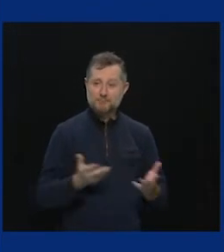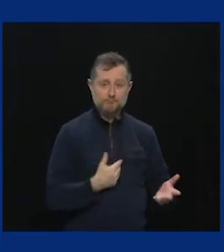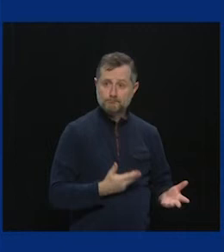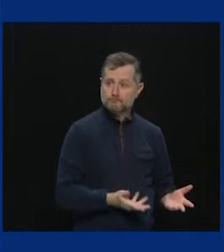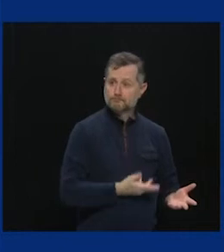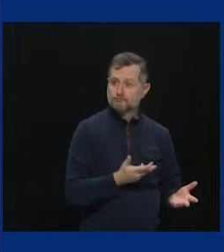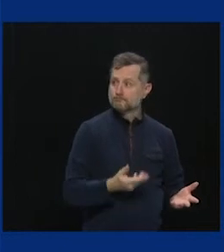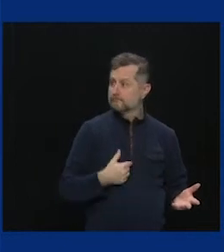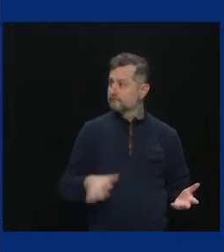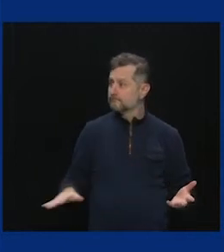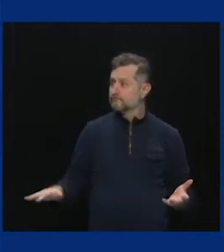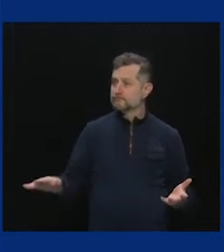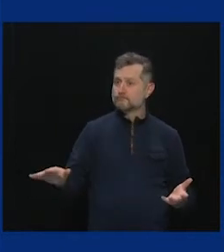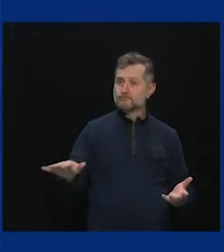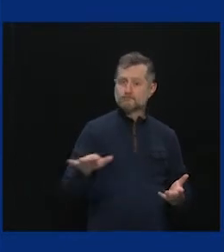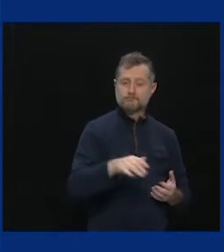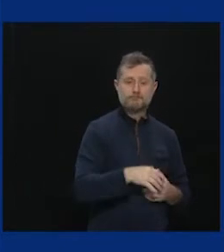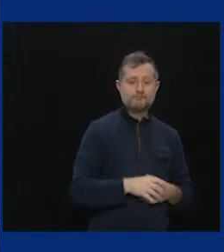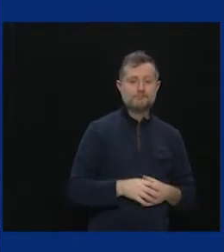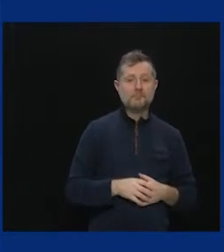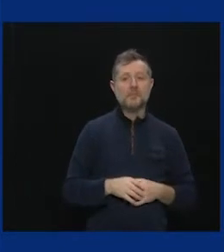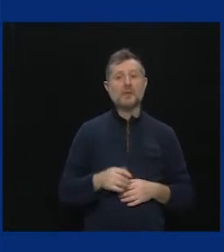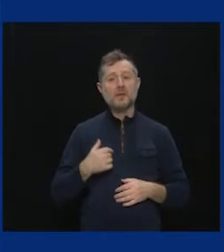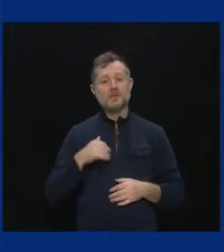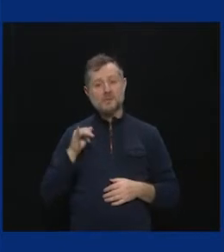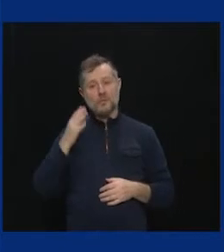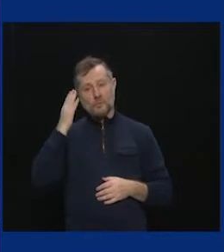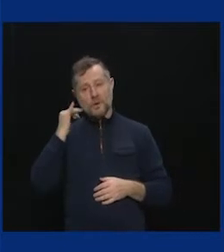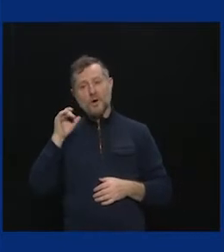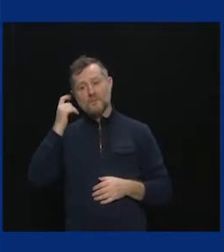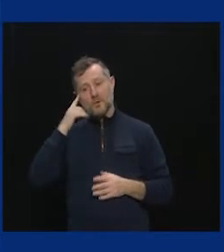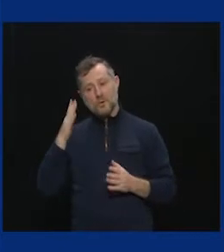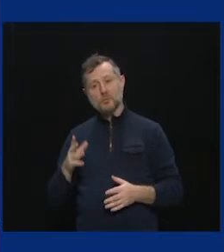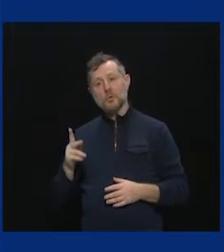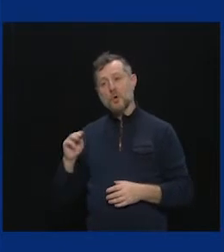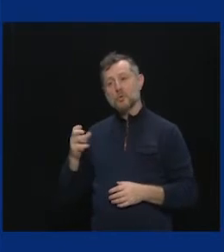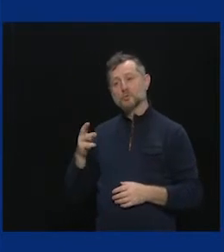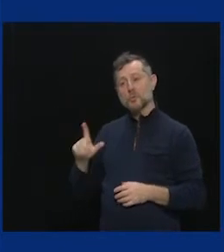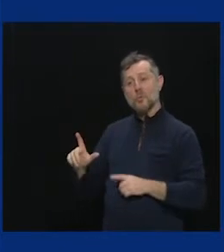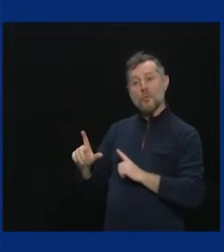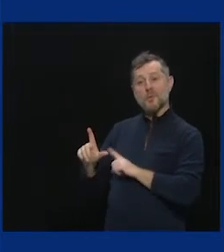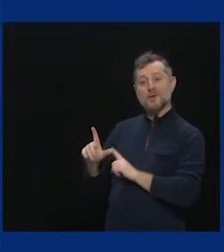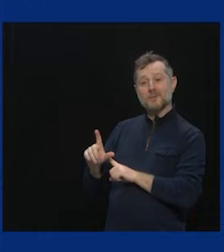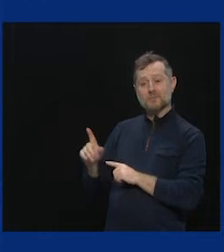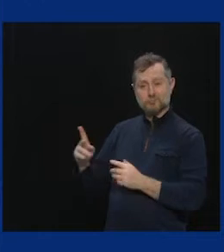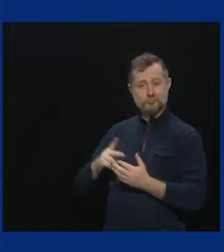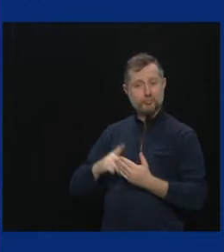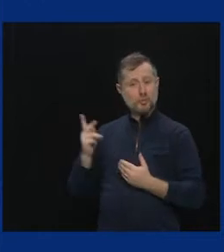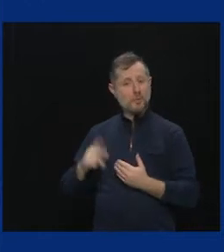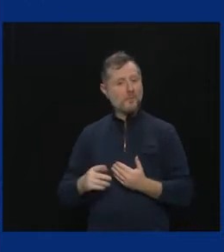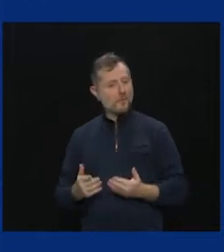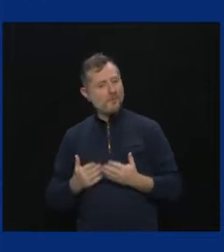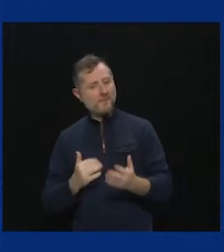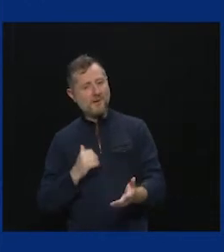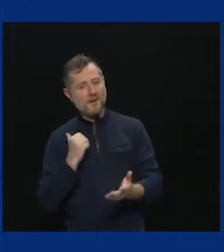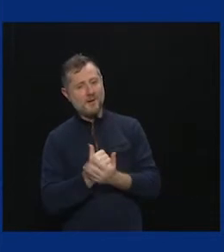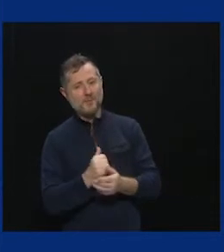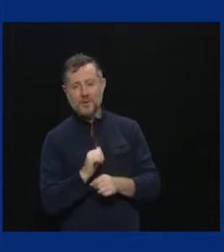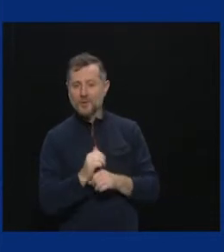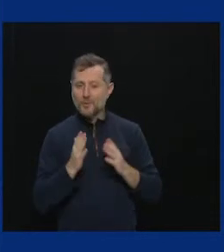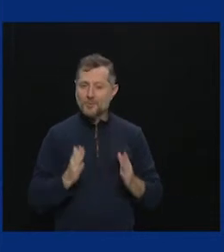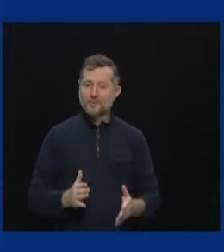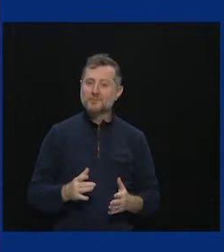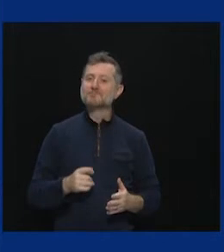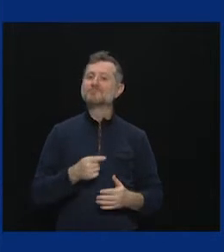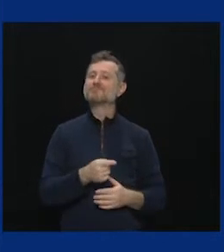And that's why Governor Hochul's program to help workers and to help hotels raise